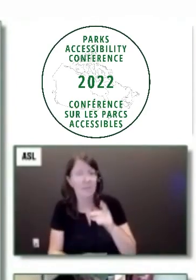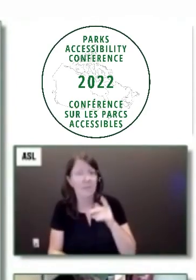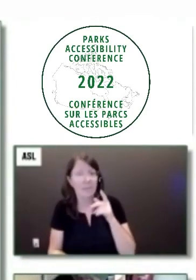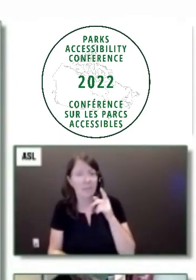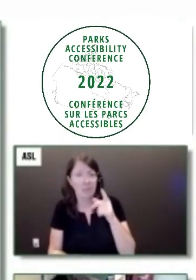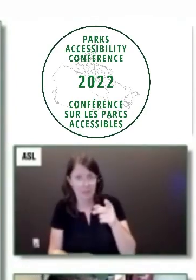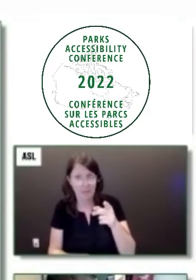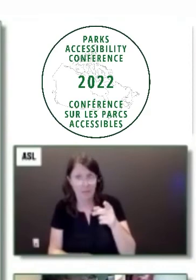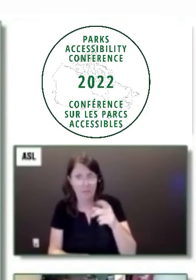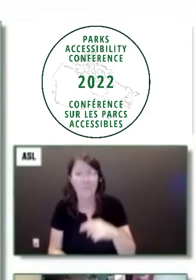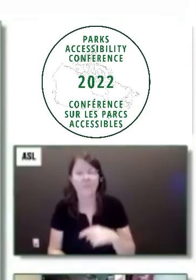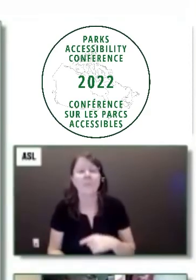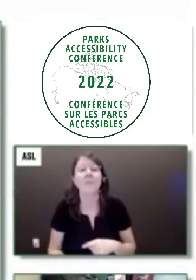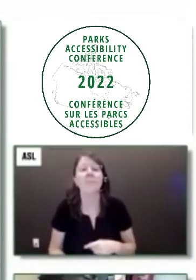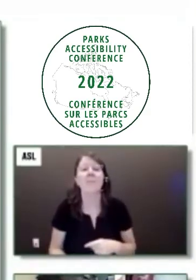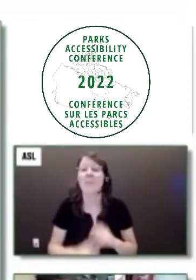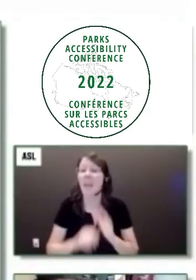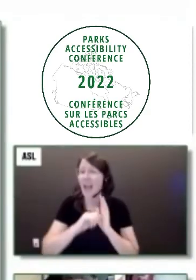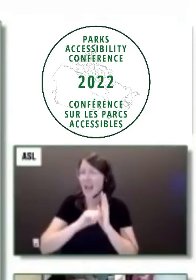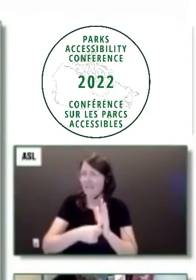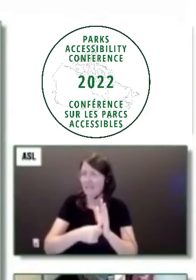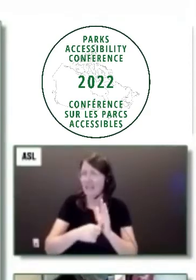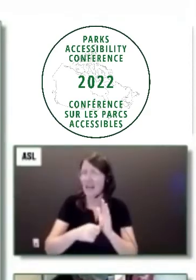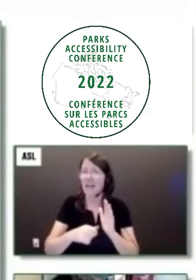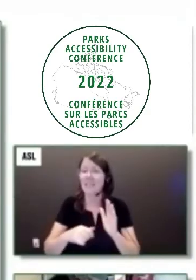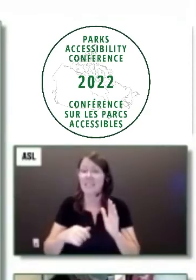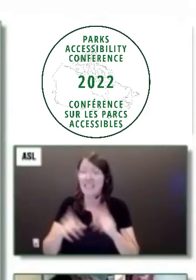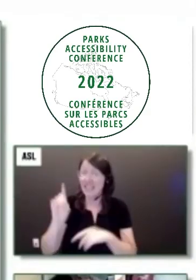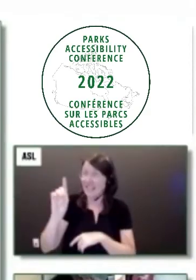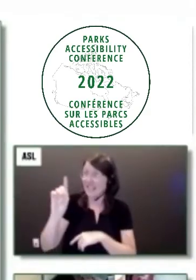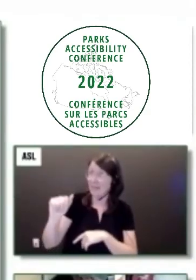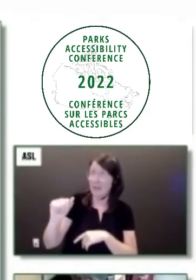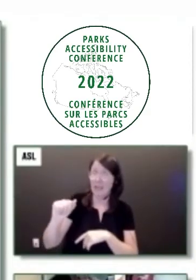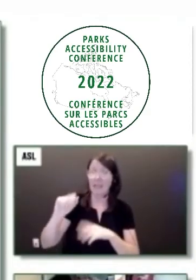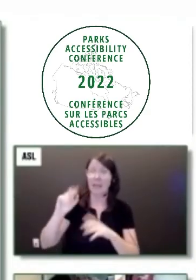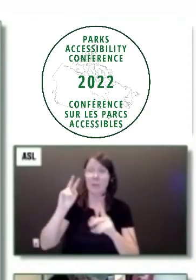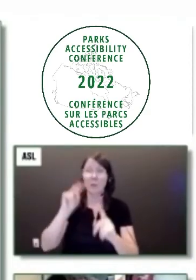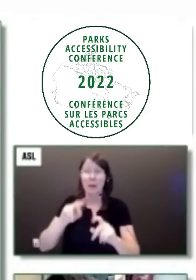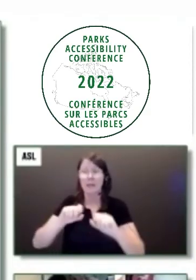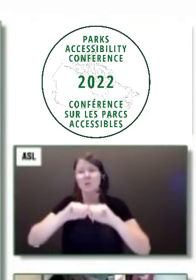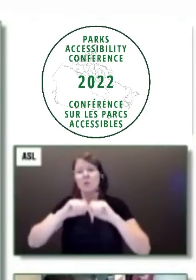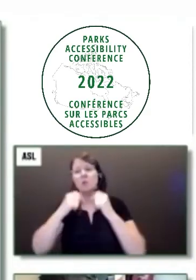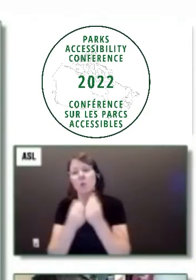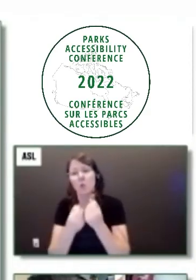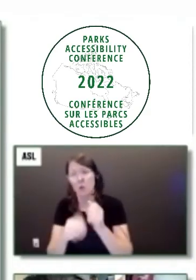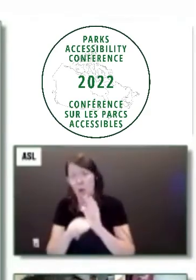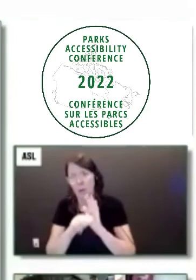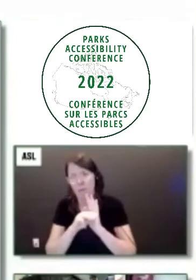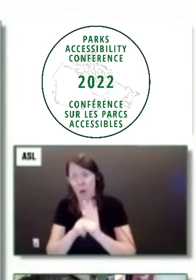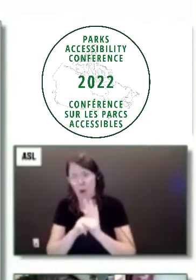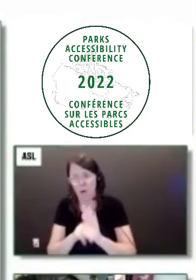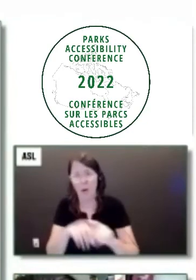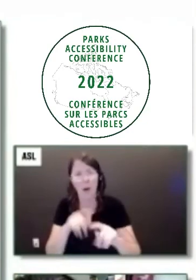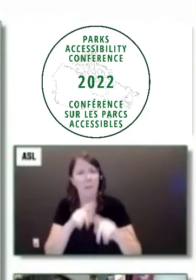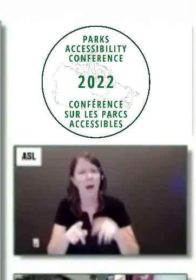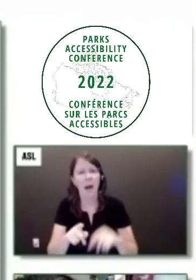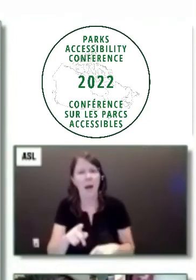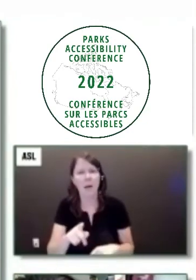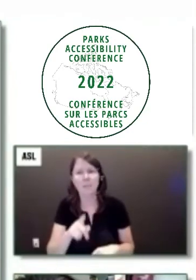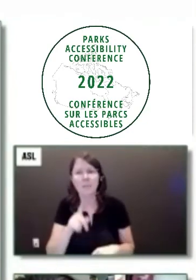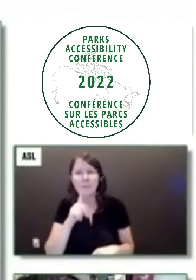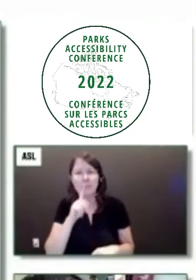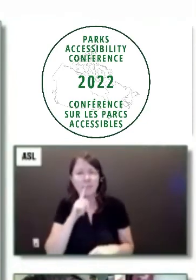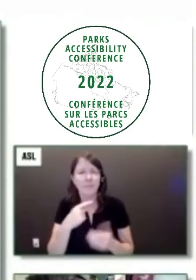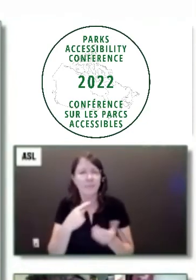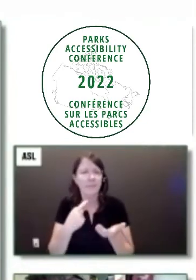as a prominent, although by no means universal approach to thinking about accessibility in outdoor spaces. There